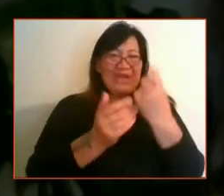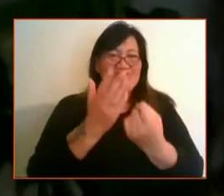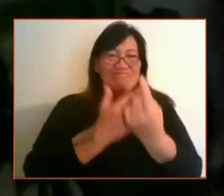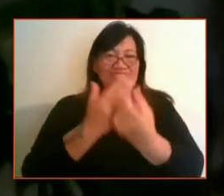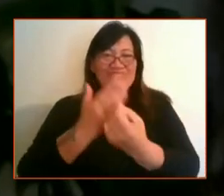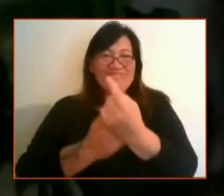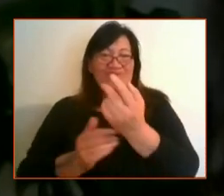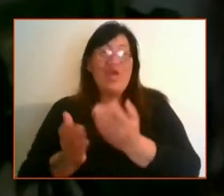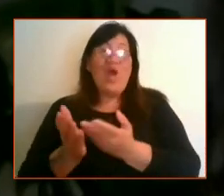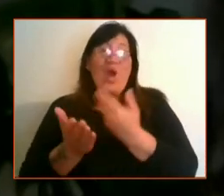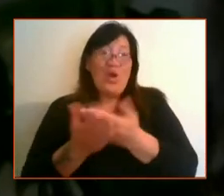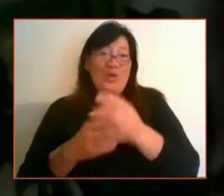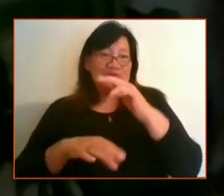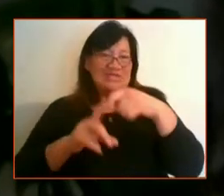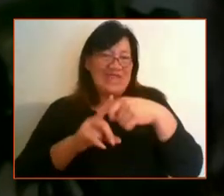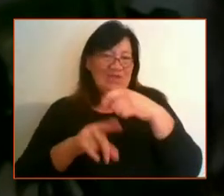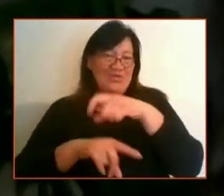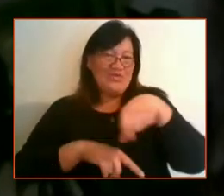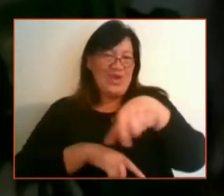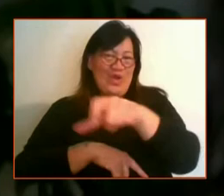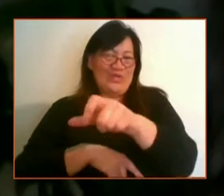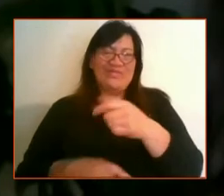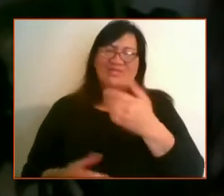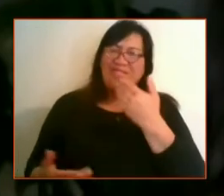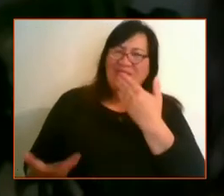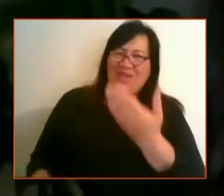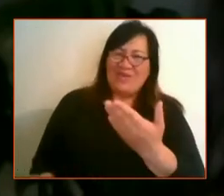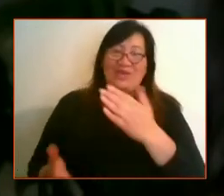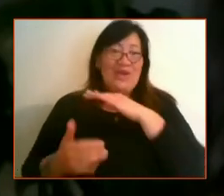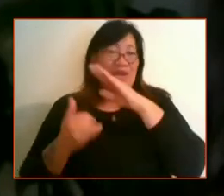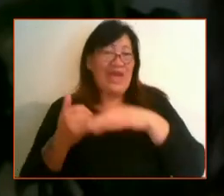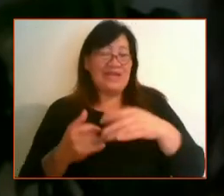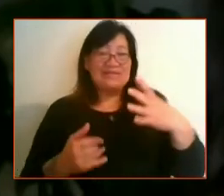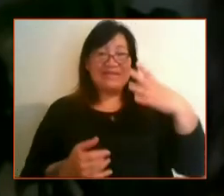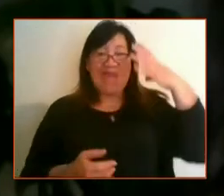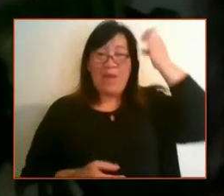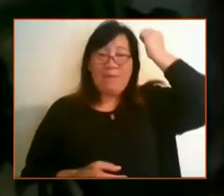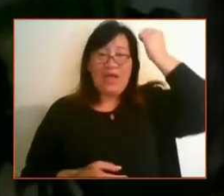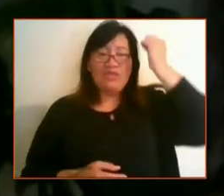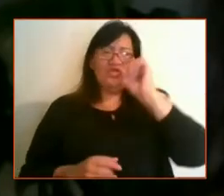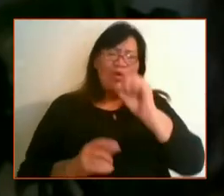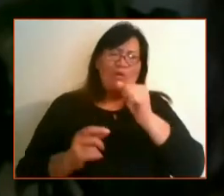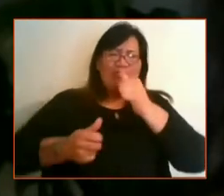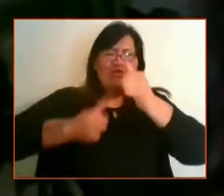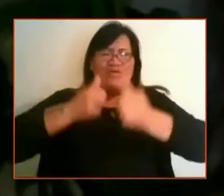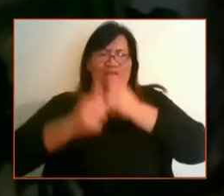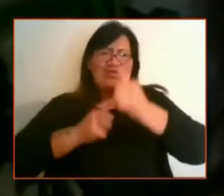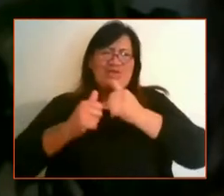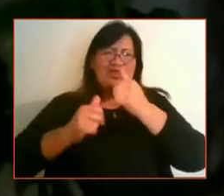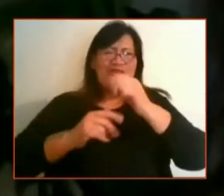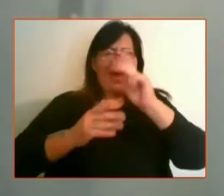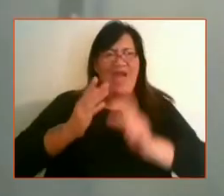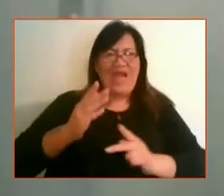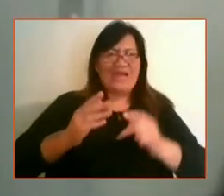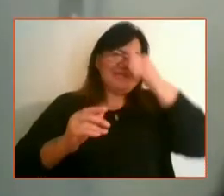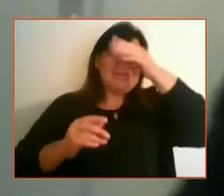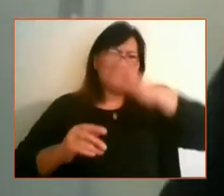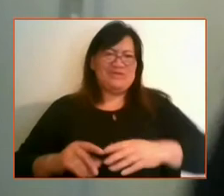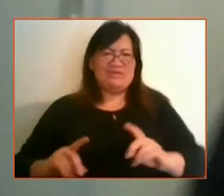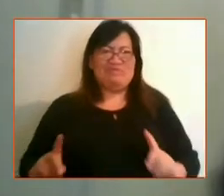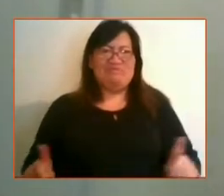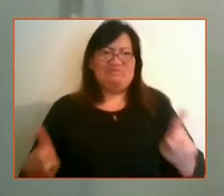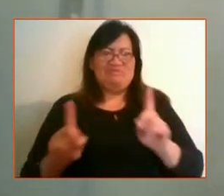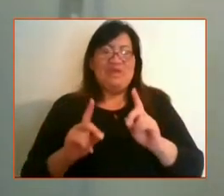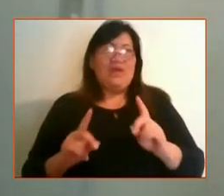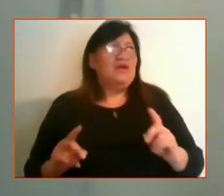therein. Thank you for that. And Carmel Sepuloni, your favourite arts experience? There are lots, but